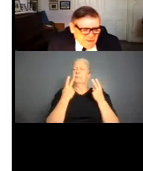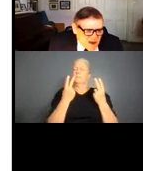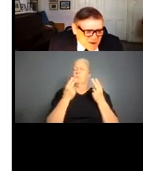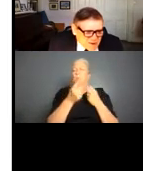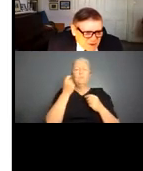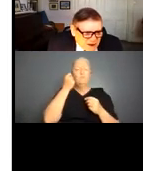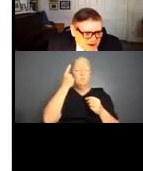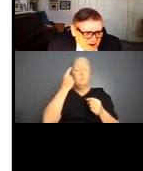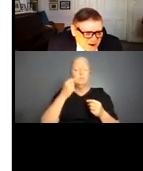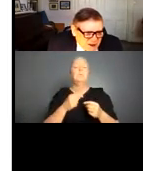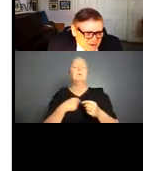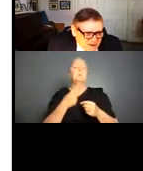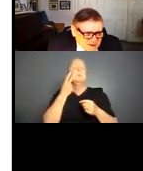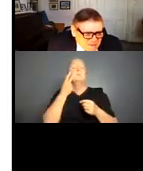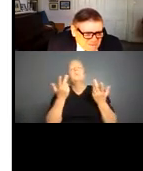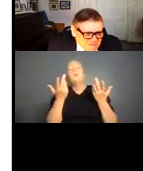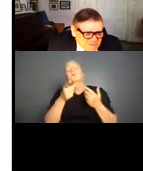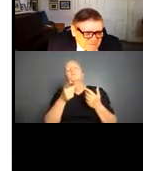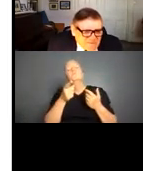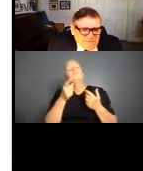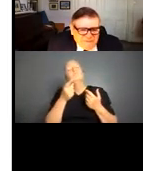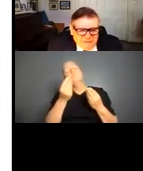see what else we can learn about this.